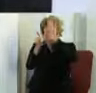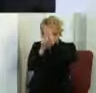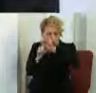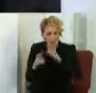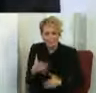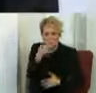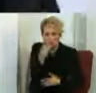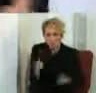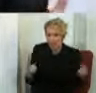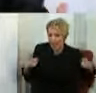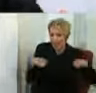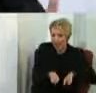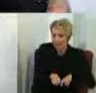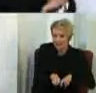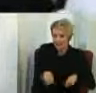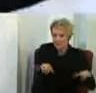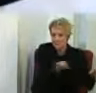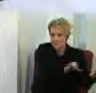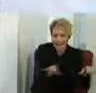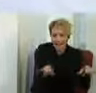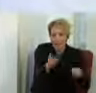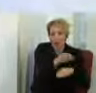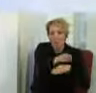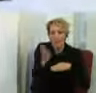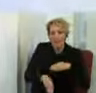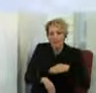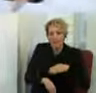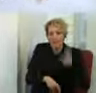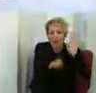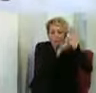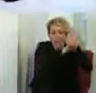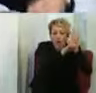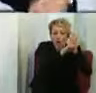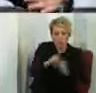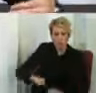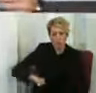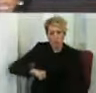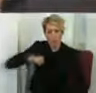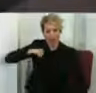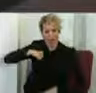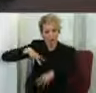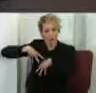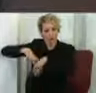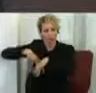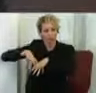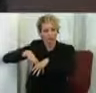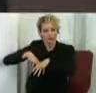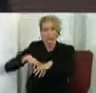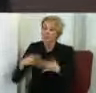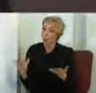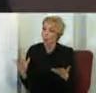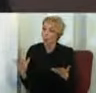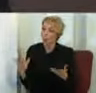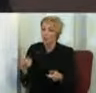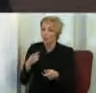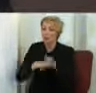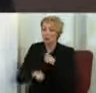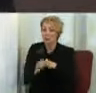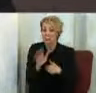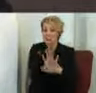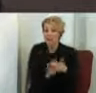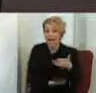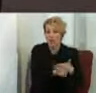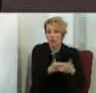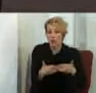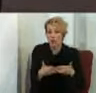weekend. And so many of us will be worshiping here on Saturday evening rather than on Sunday.